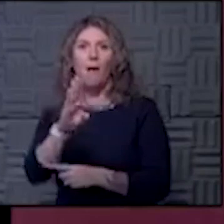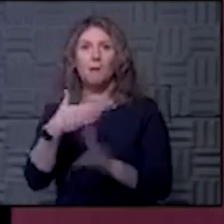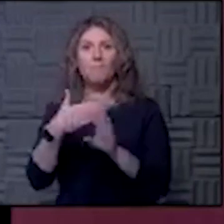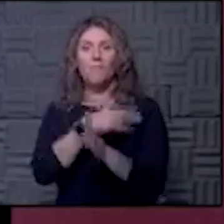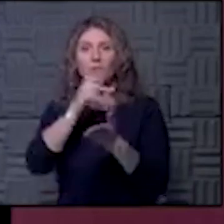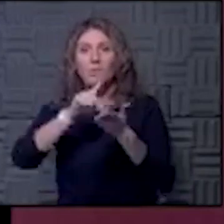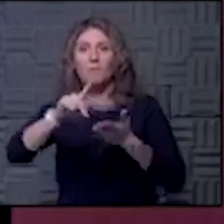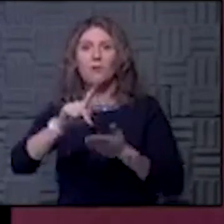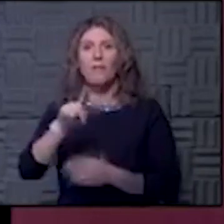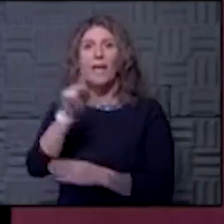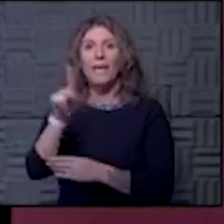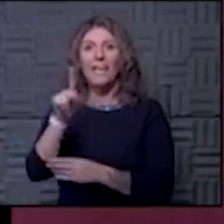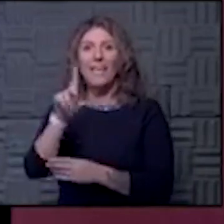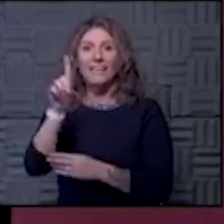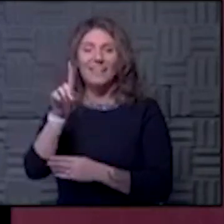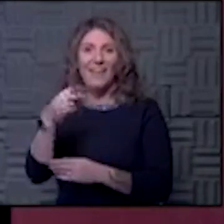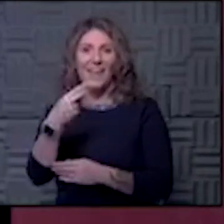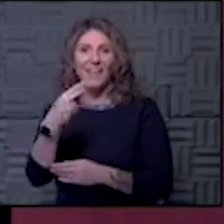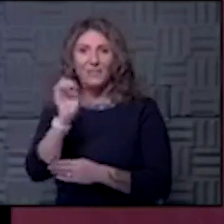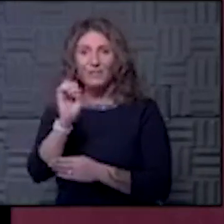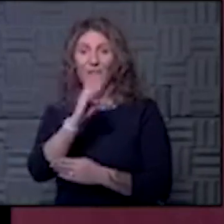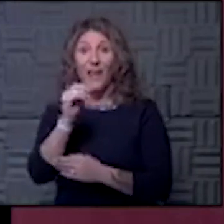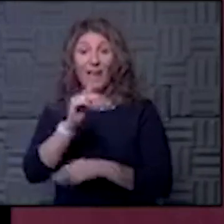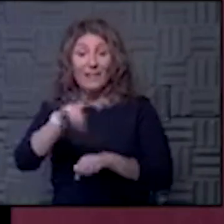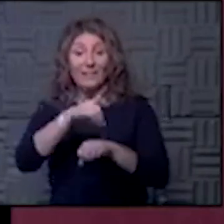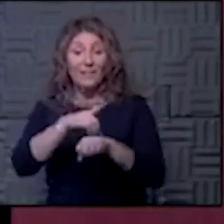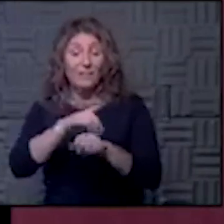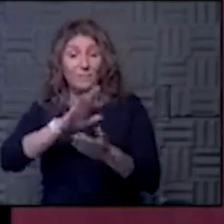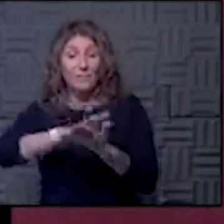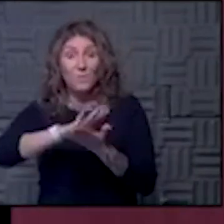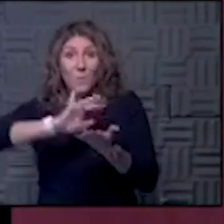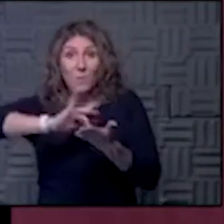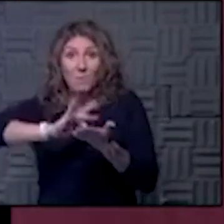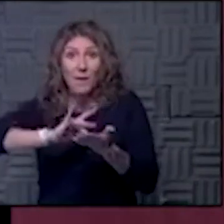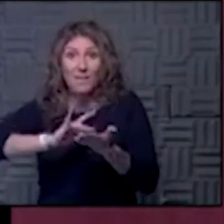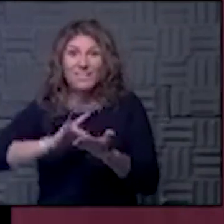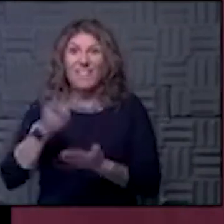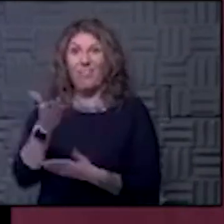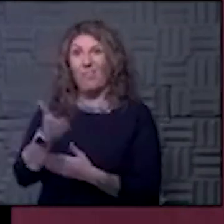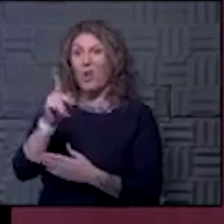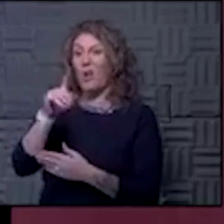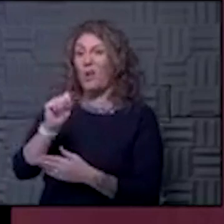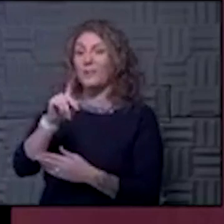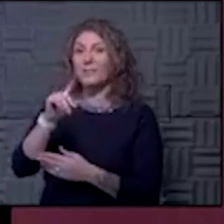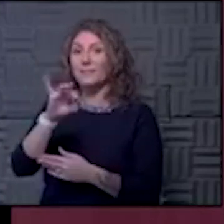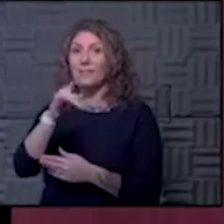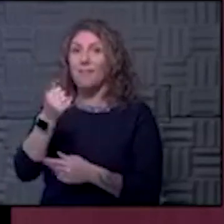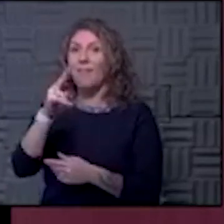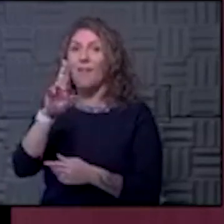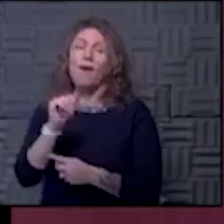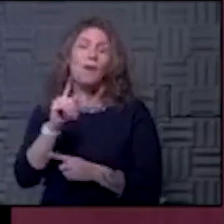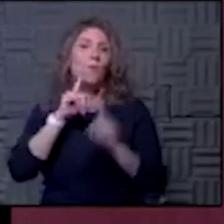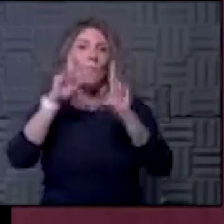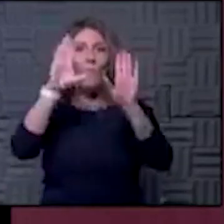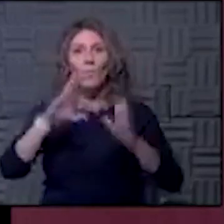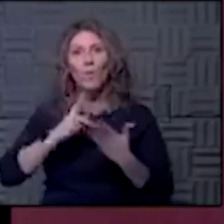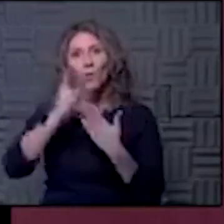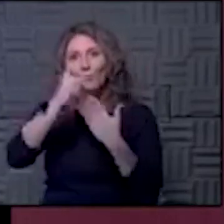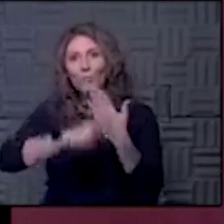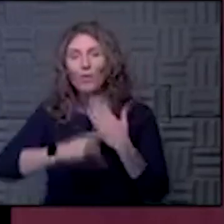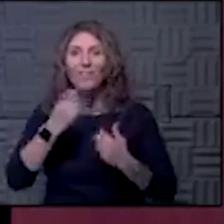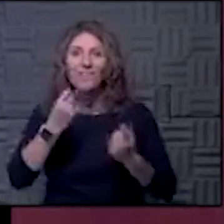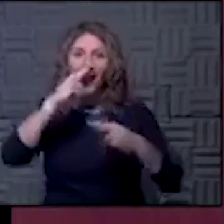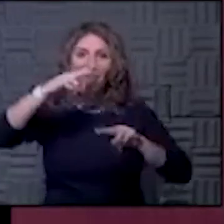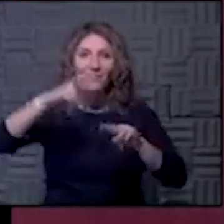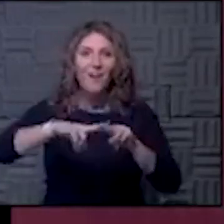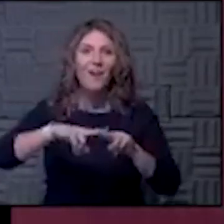at KDHE and is the Dean of the School of Medicine in Salina, as mentioned. So I think that'll be a great program. We'll have a lot of fun